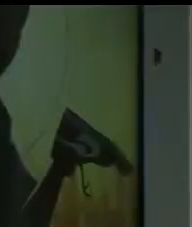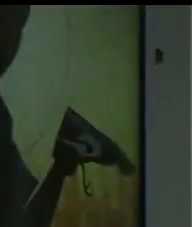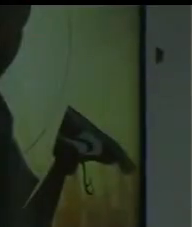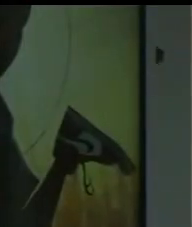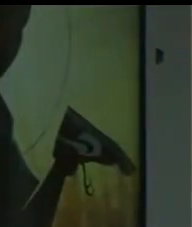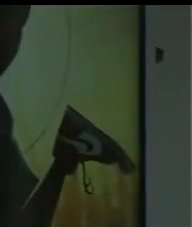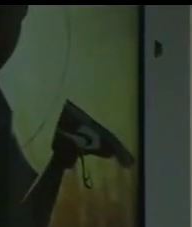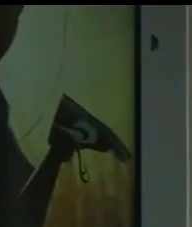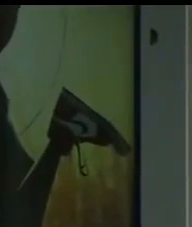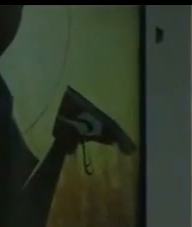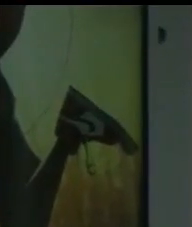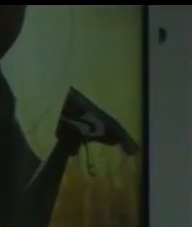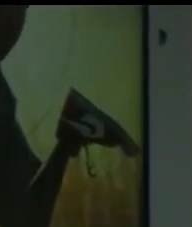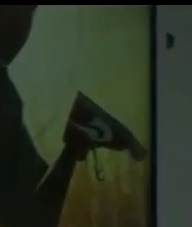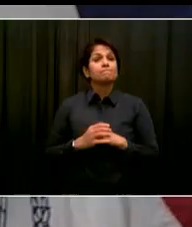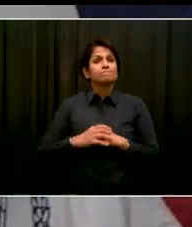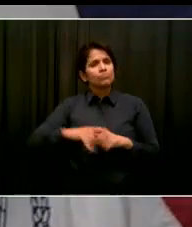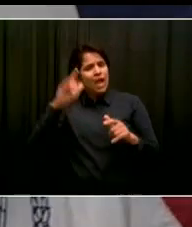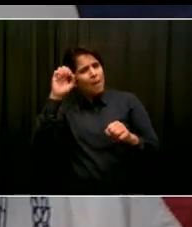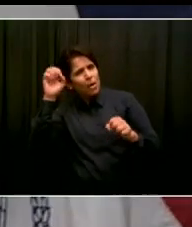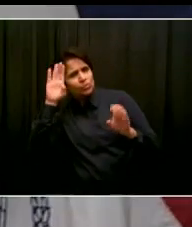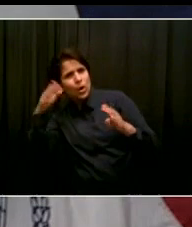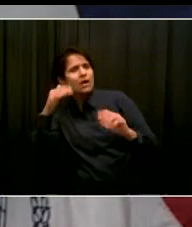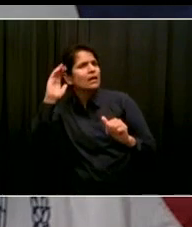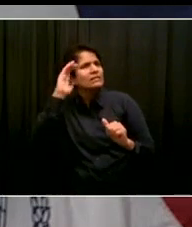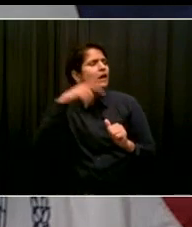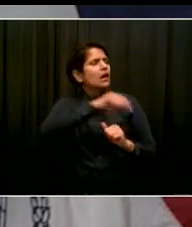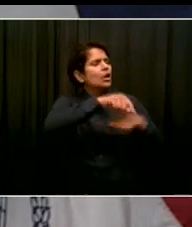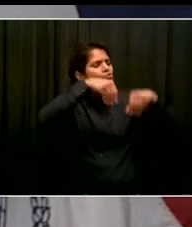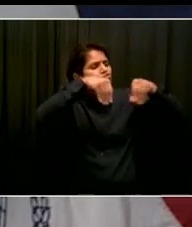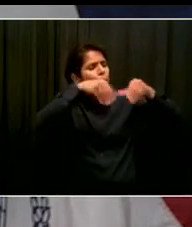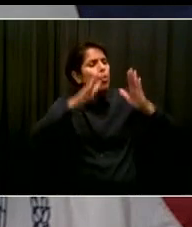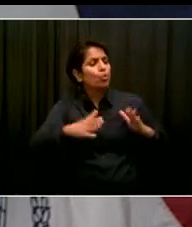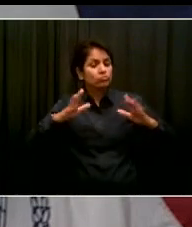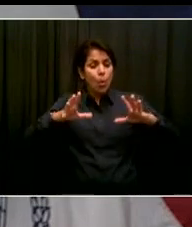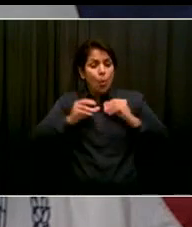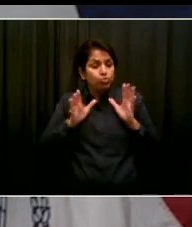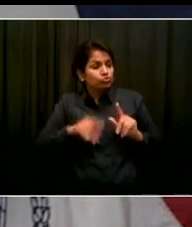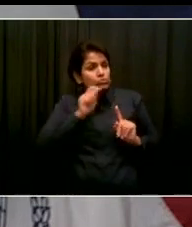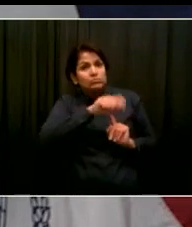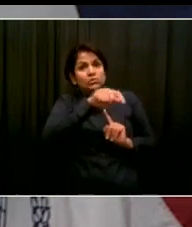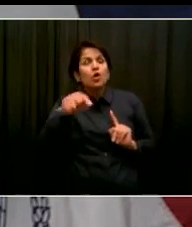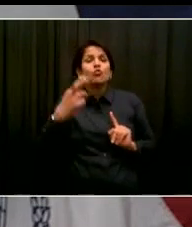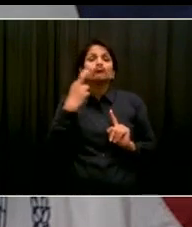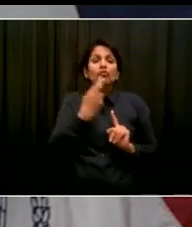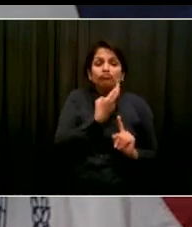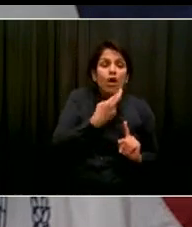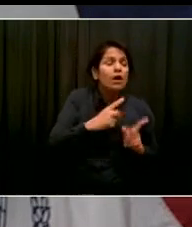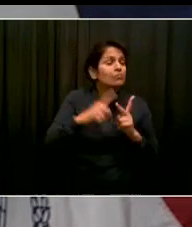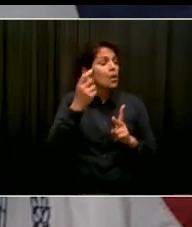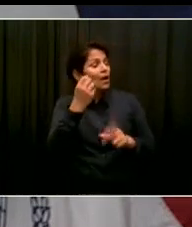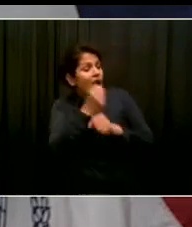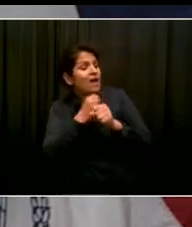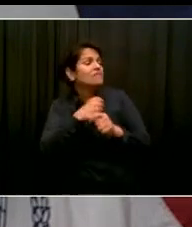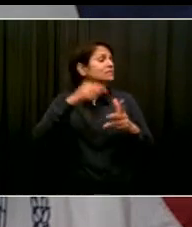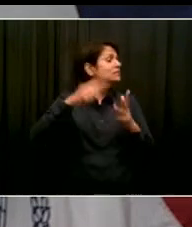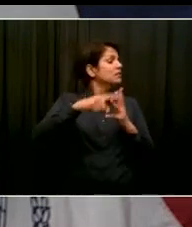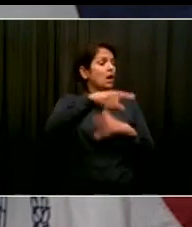people with substance abuse issues. The mayor acknowledges more needs to be done. We're going to have the city cleanup corps, which is going to be really